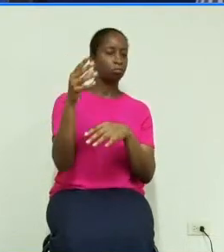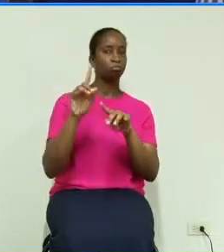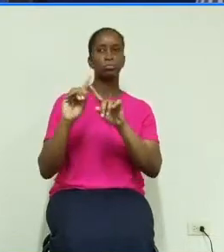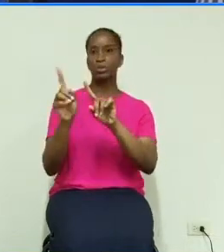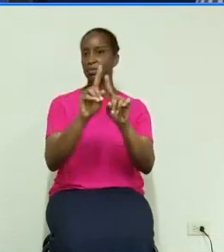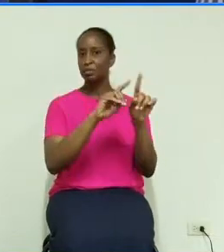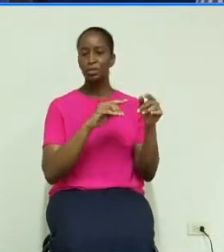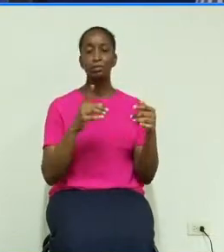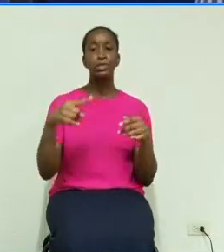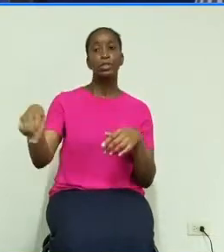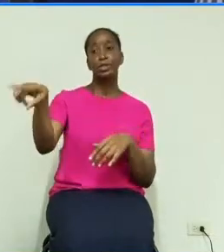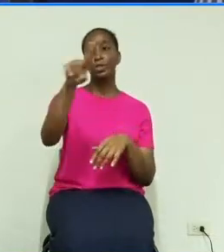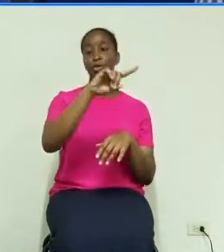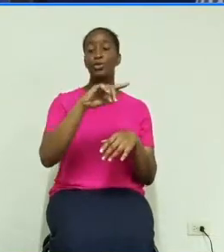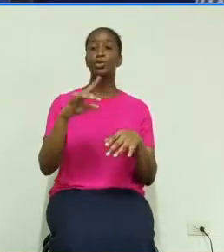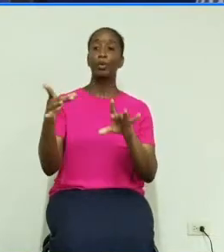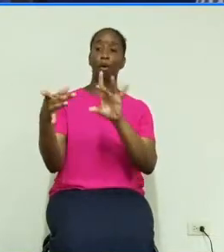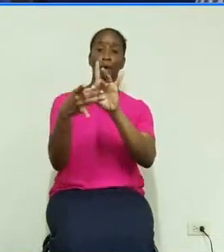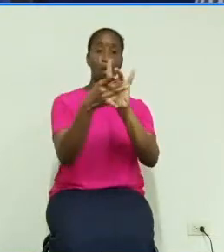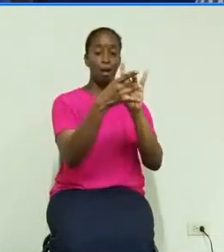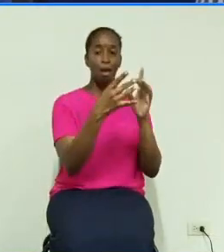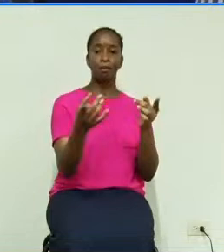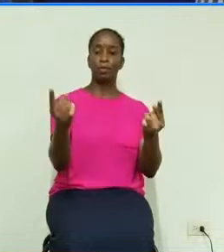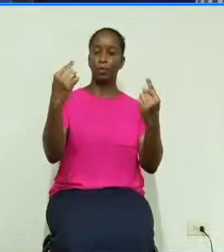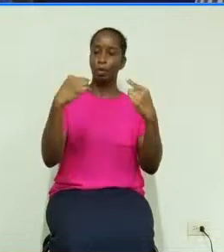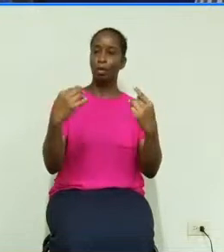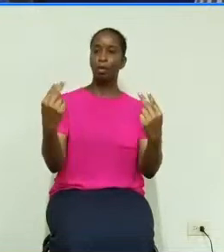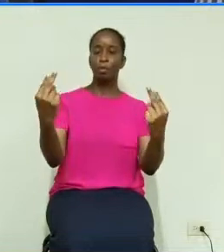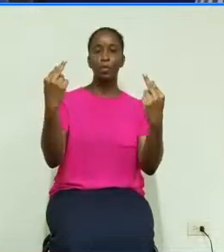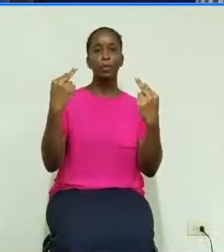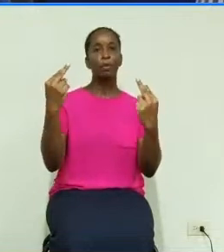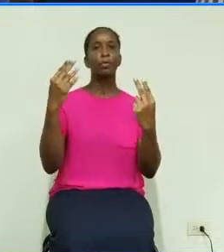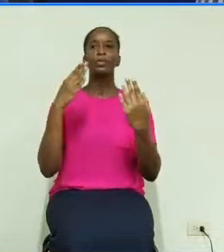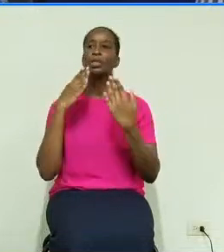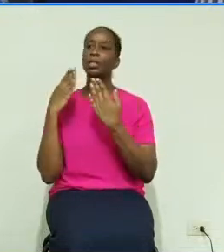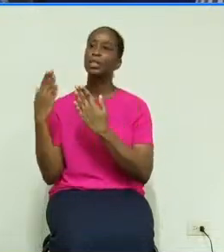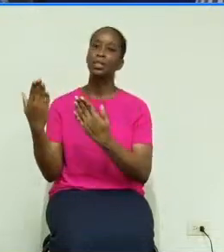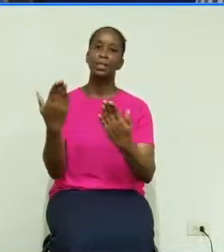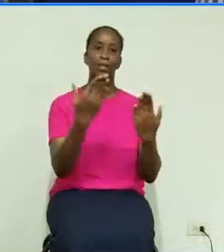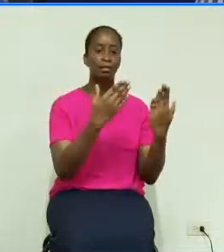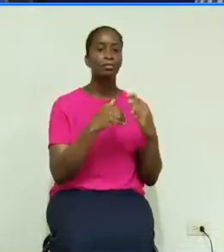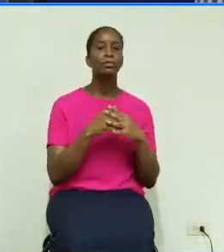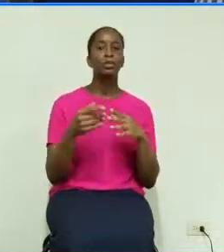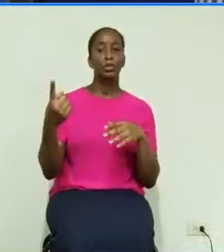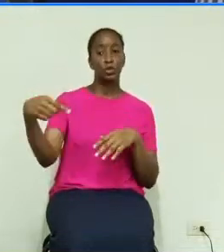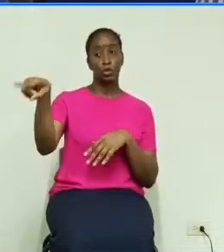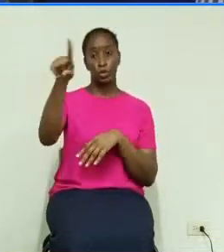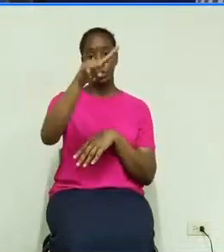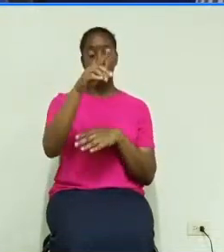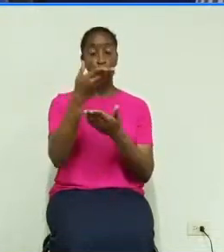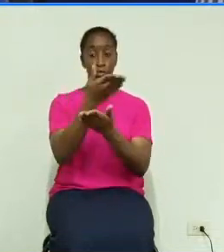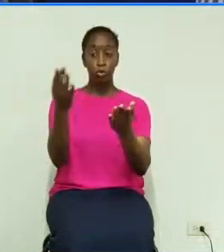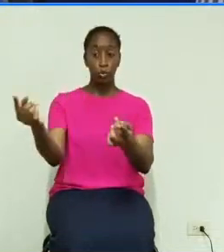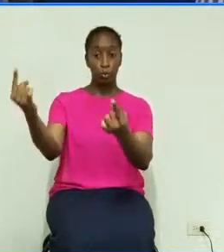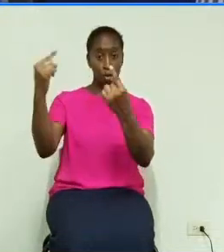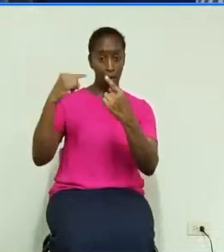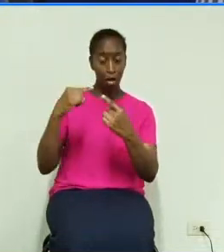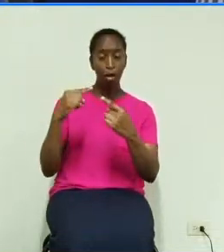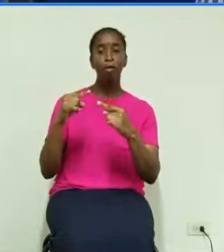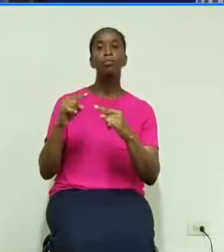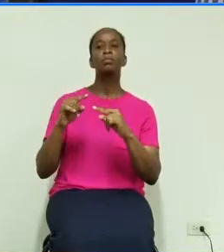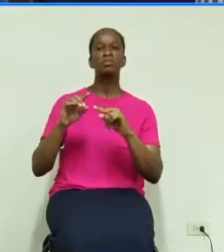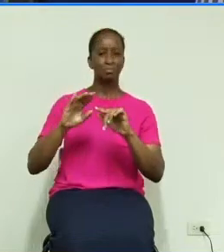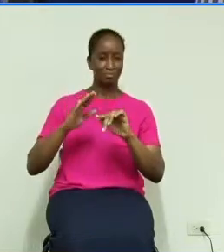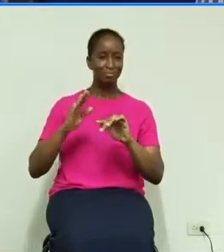you. I wish you a safe trip home for those who are with us physically, and look forward to seeing you